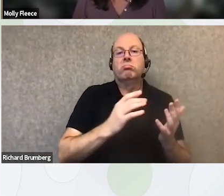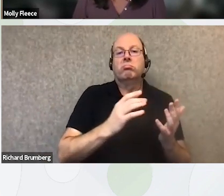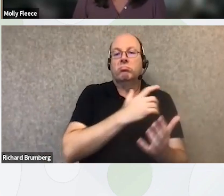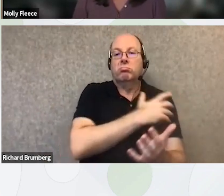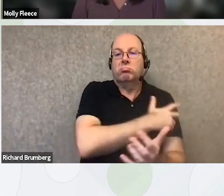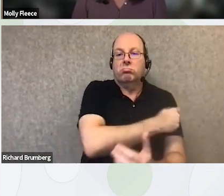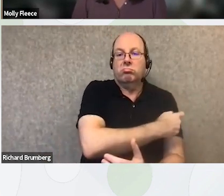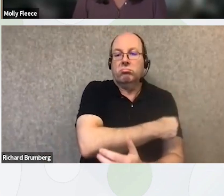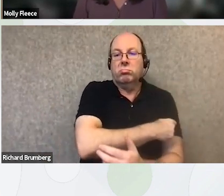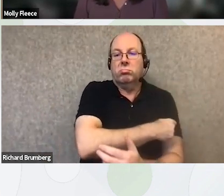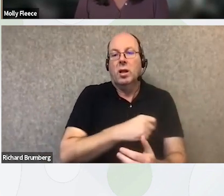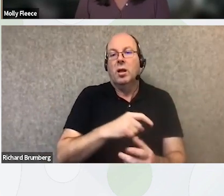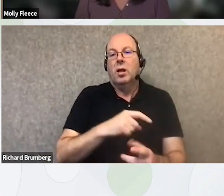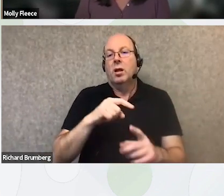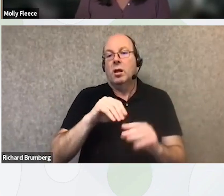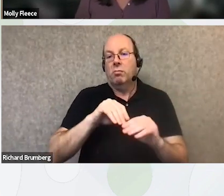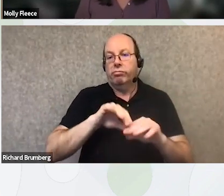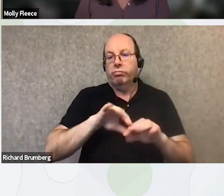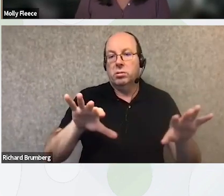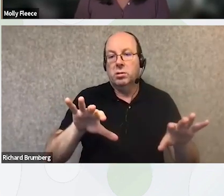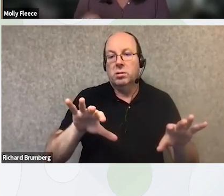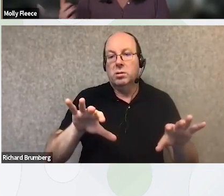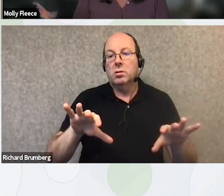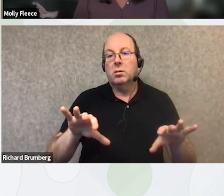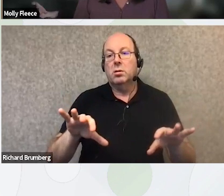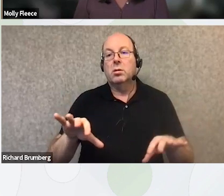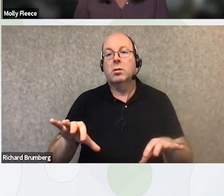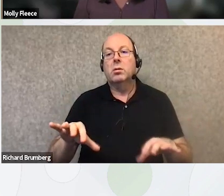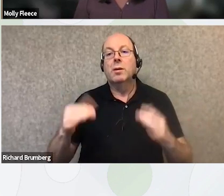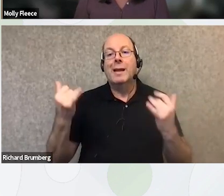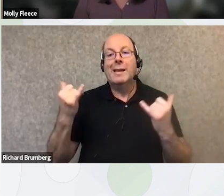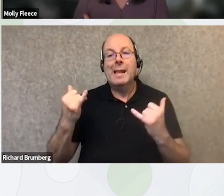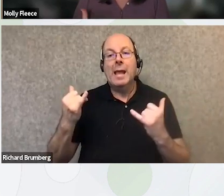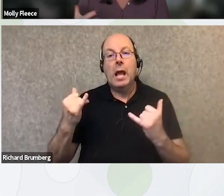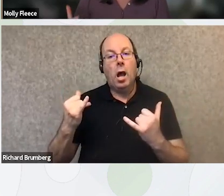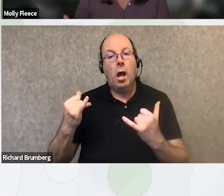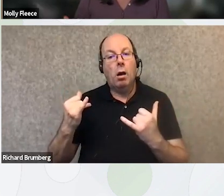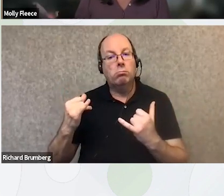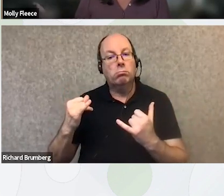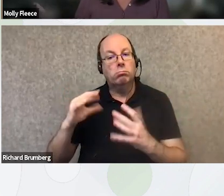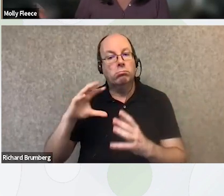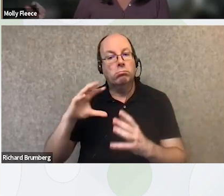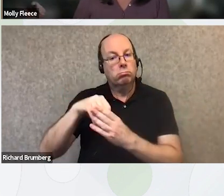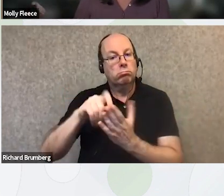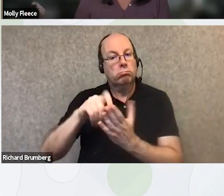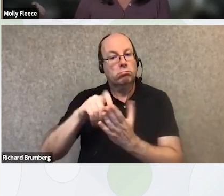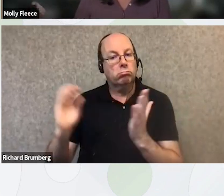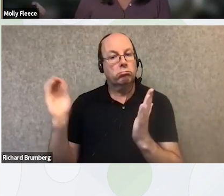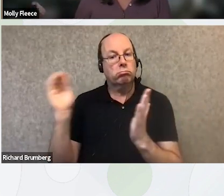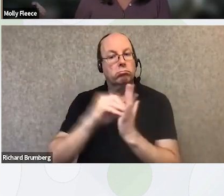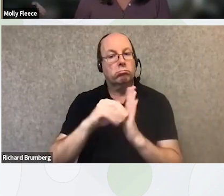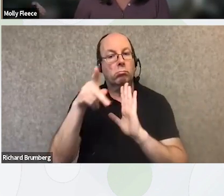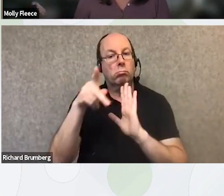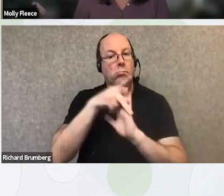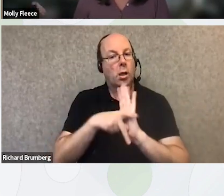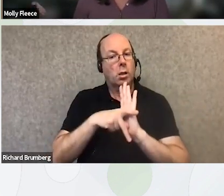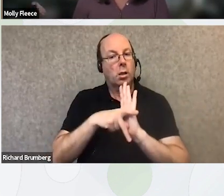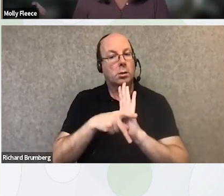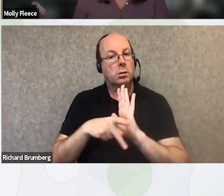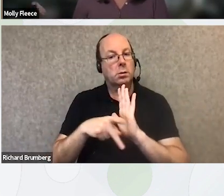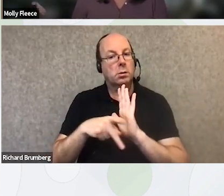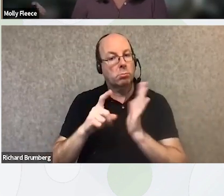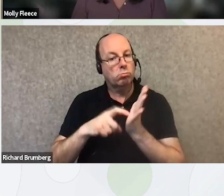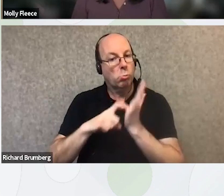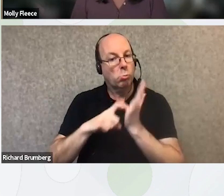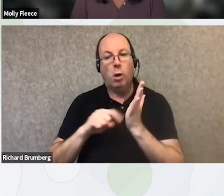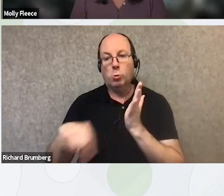nosocomial outbreaks. But since policies were in place to increase number of healthcare facilities